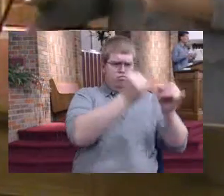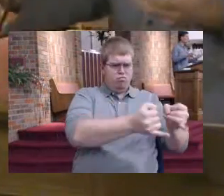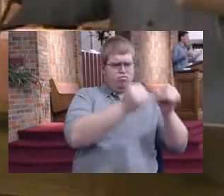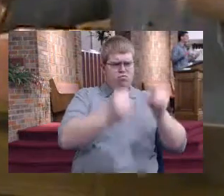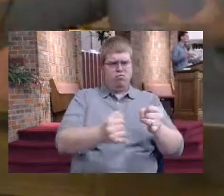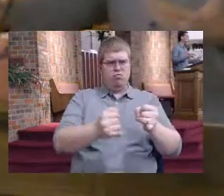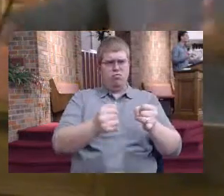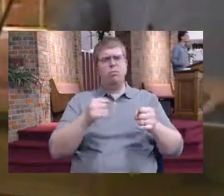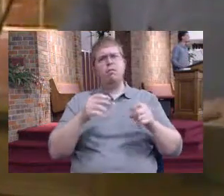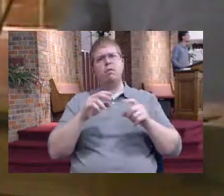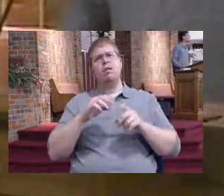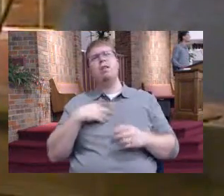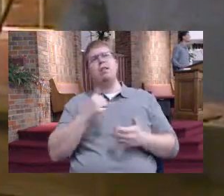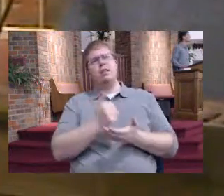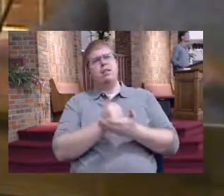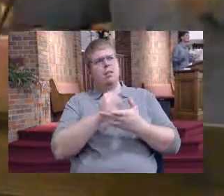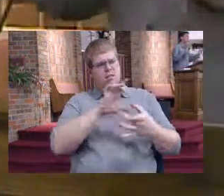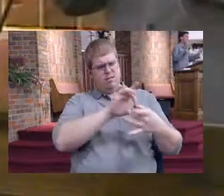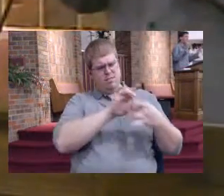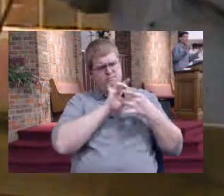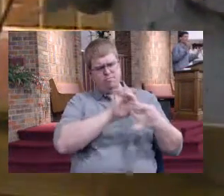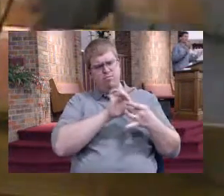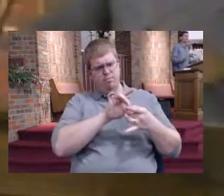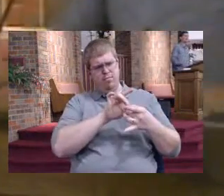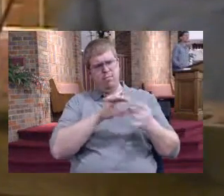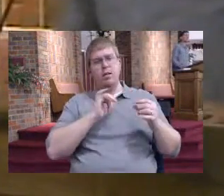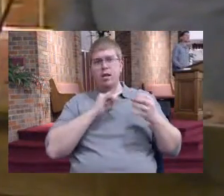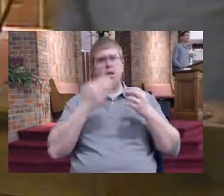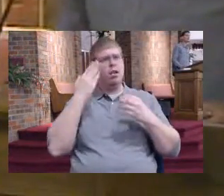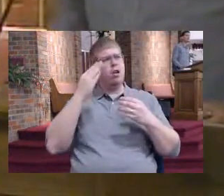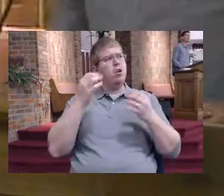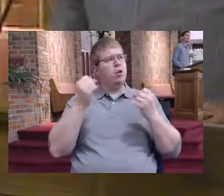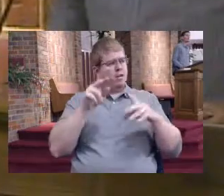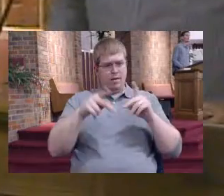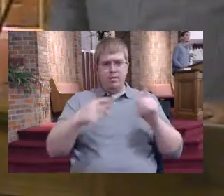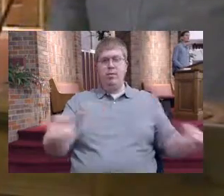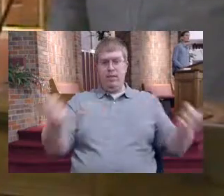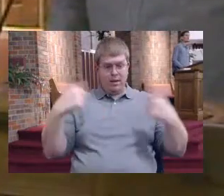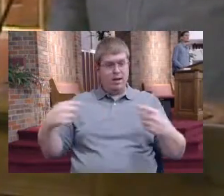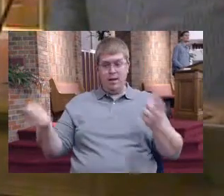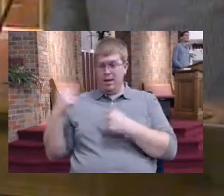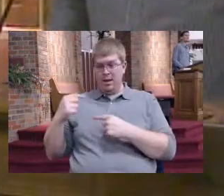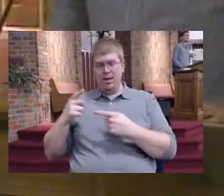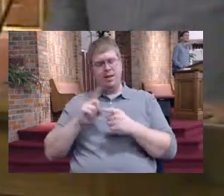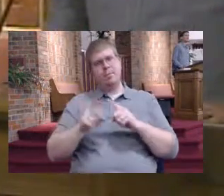Because we were getting people to come to these meetings, but we weren't getting to know any of them. And so